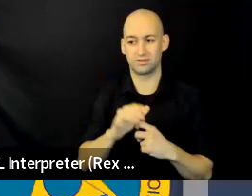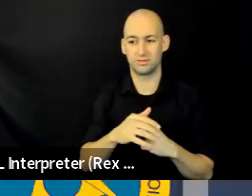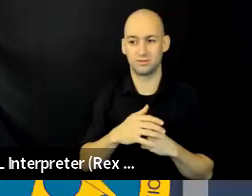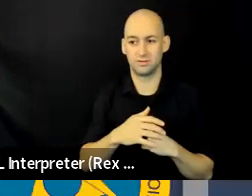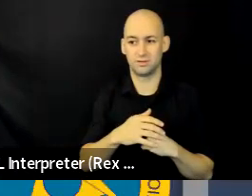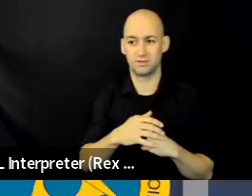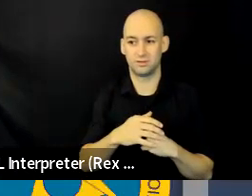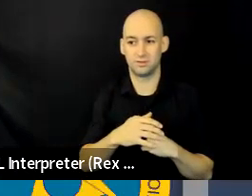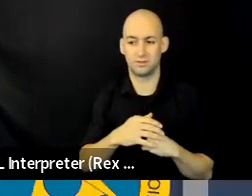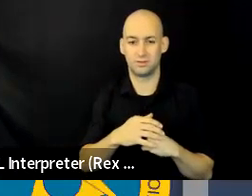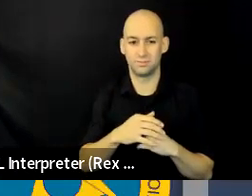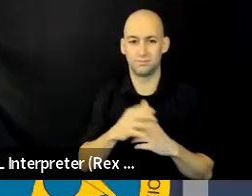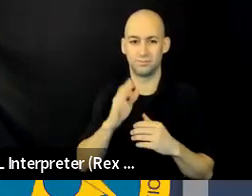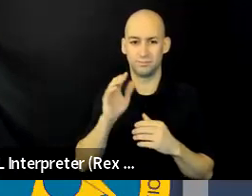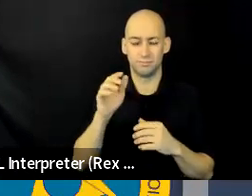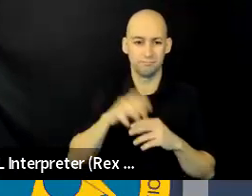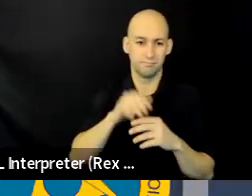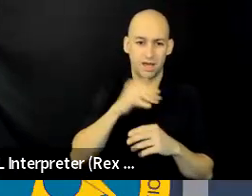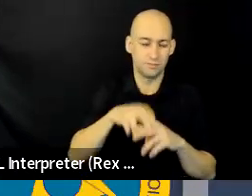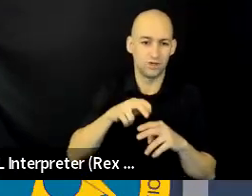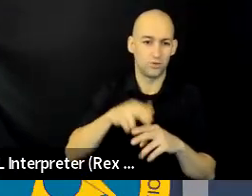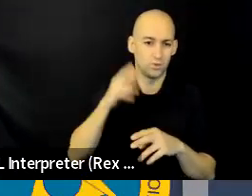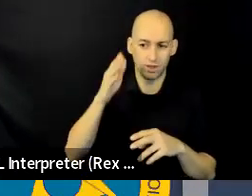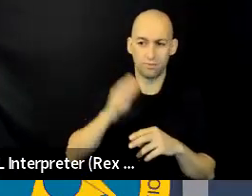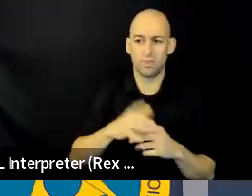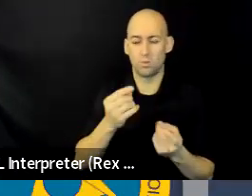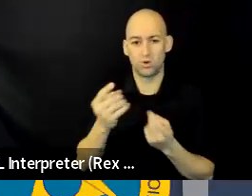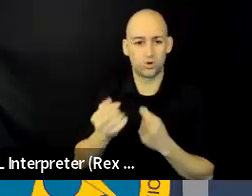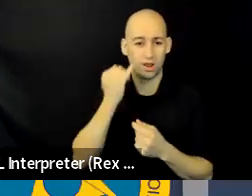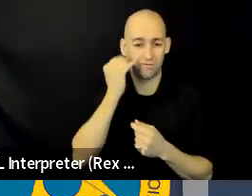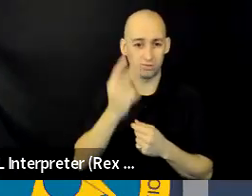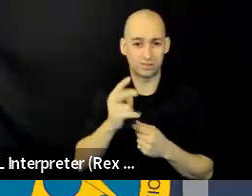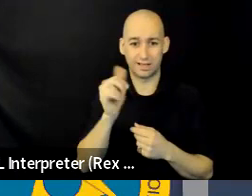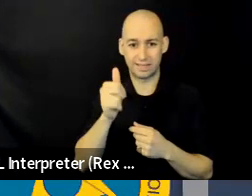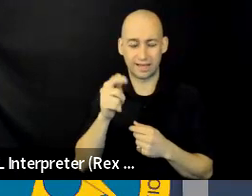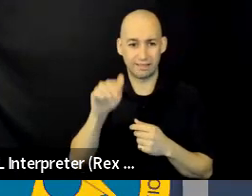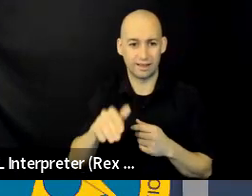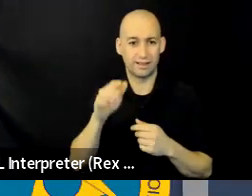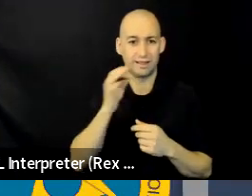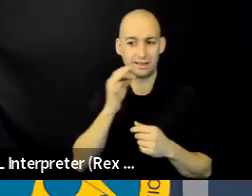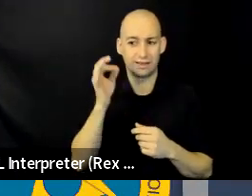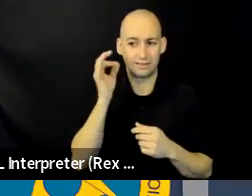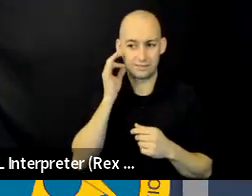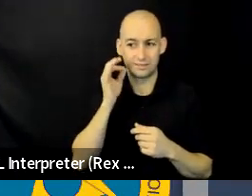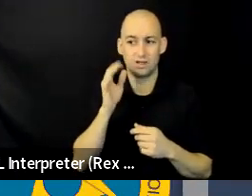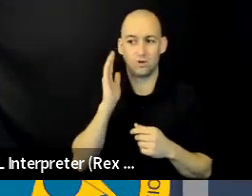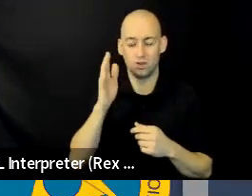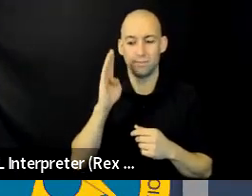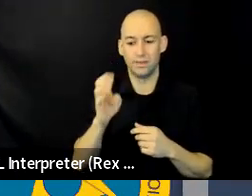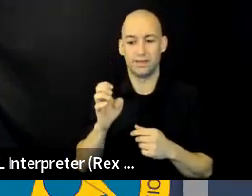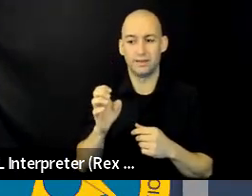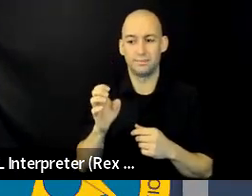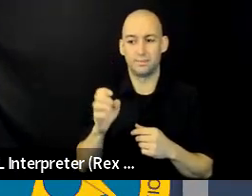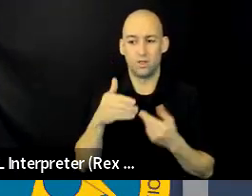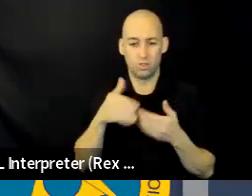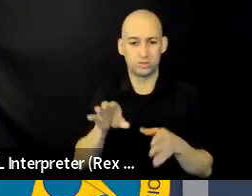will. Thank you. So what we are going to do, because if you ever saw 10 Little Indians and then there were one, we are going to be